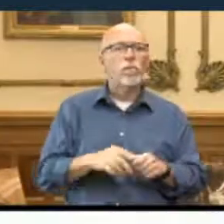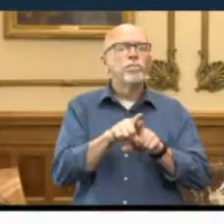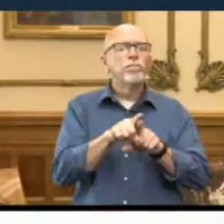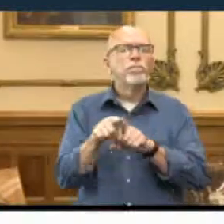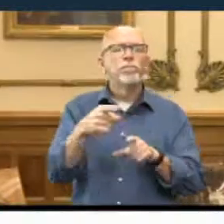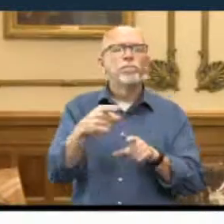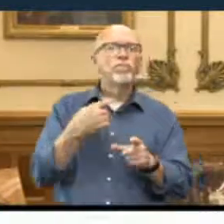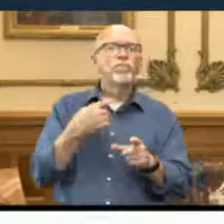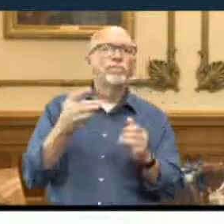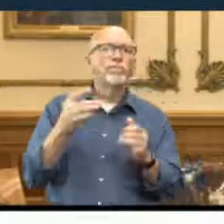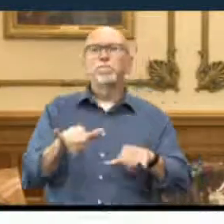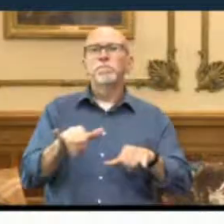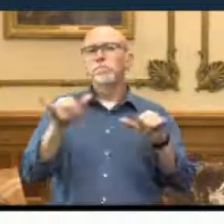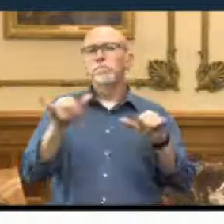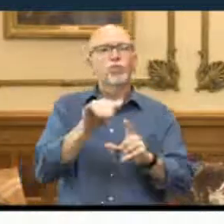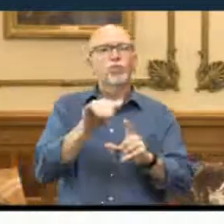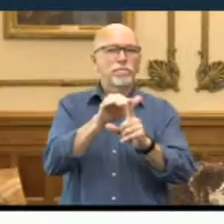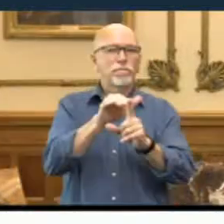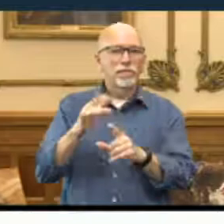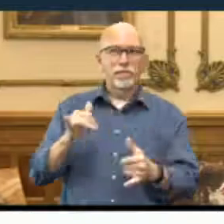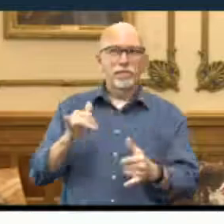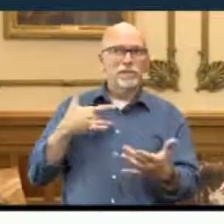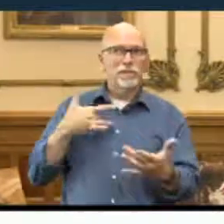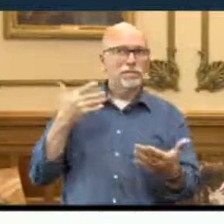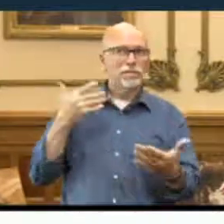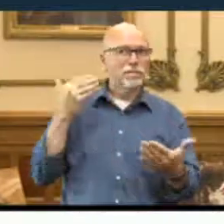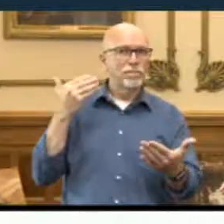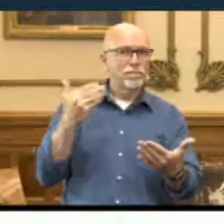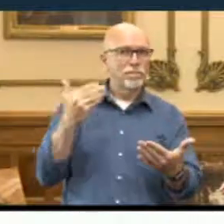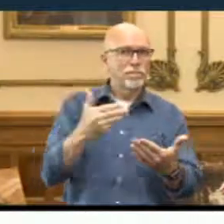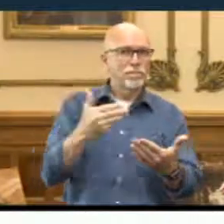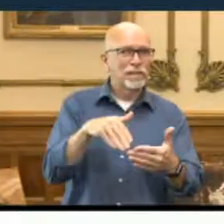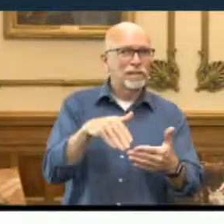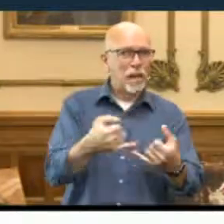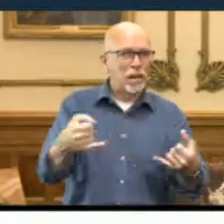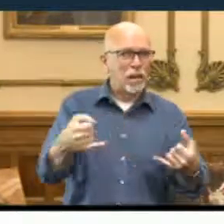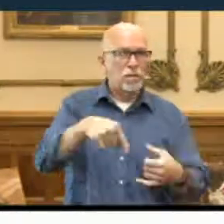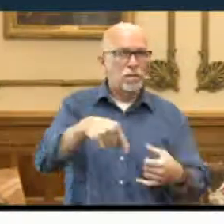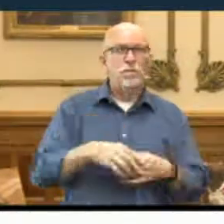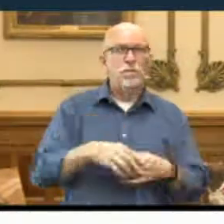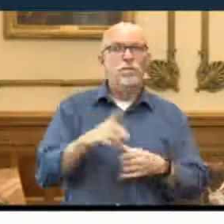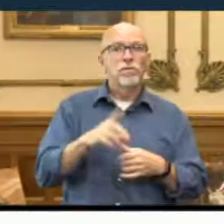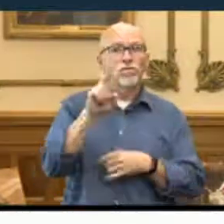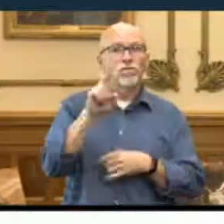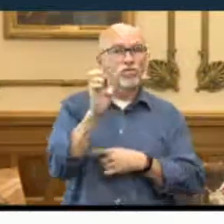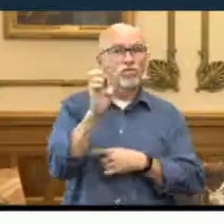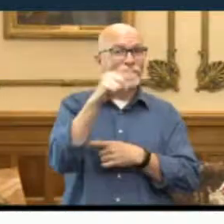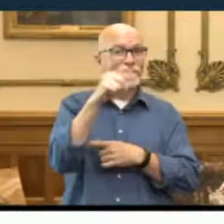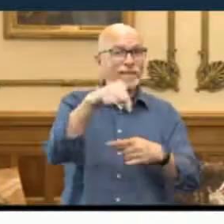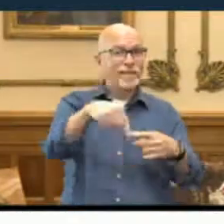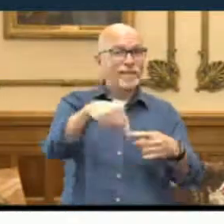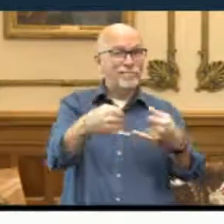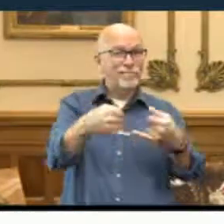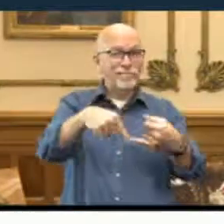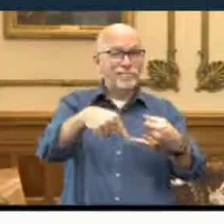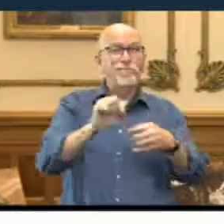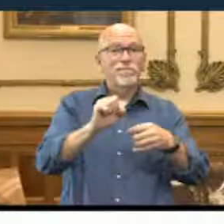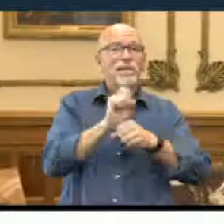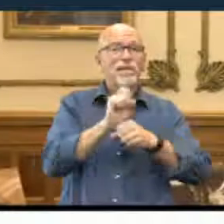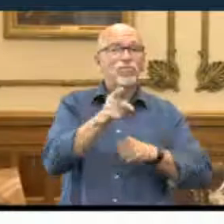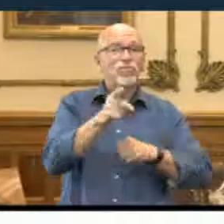regular reminder, and this is getting closer and closer to the deadline, the due date, and that is to make sure